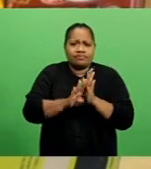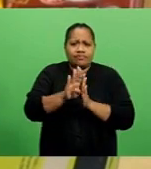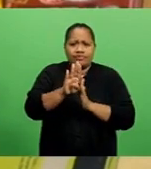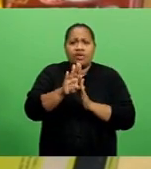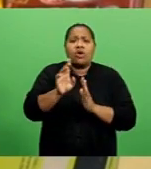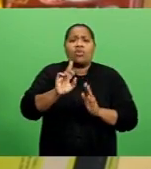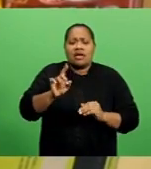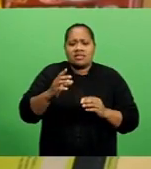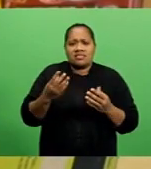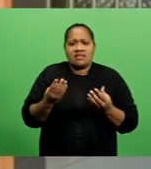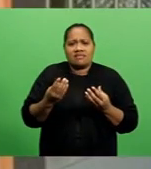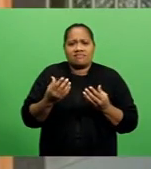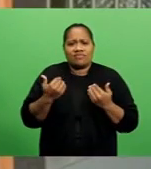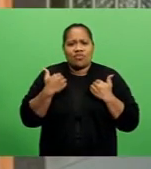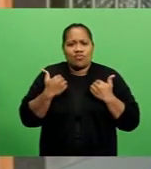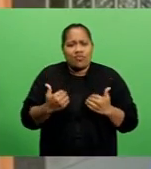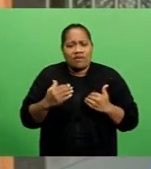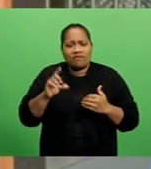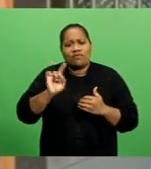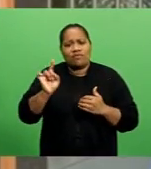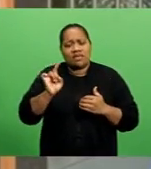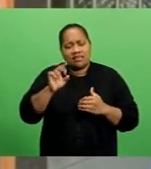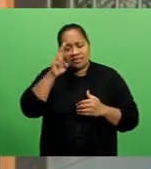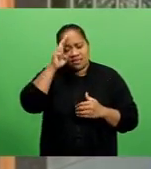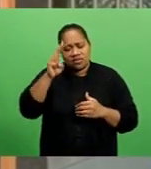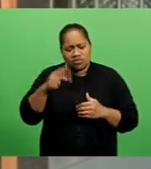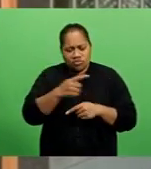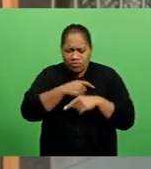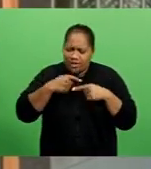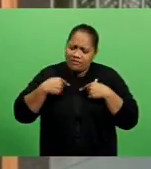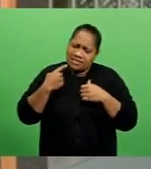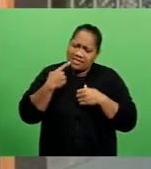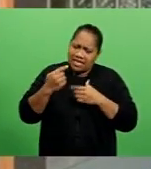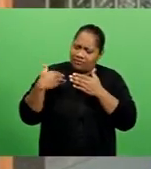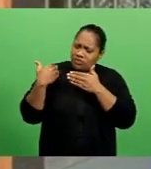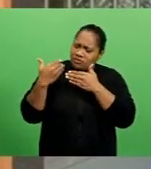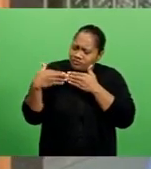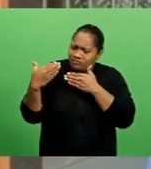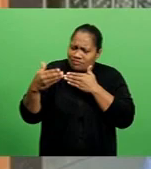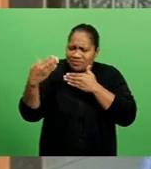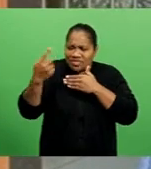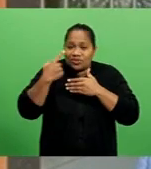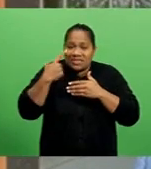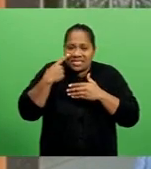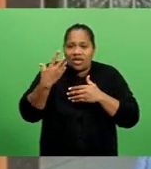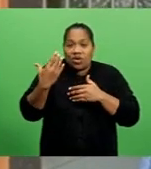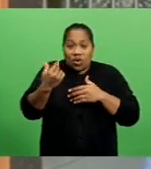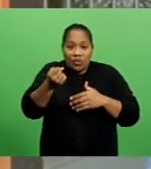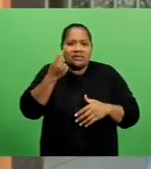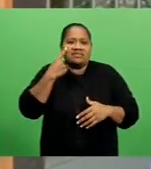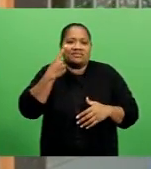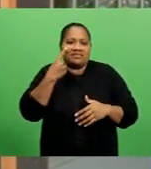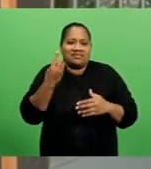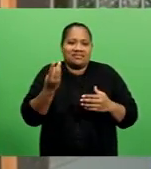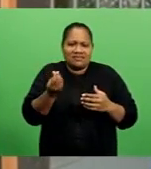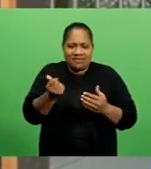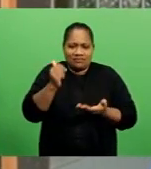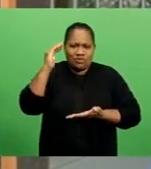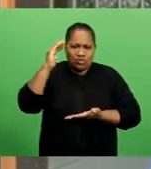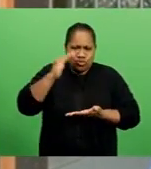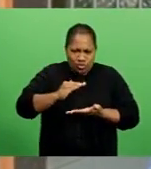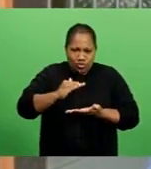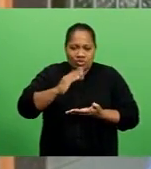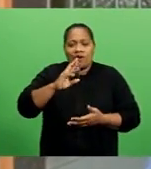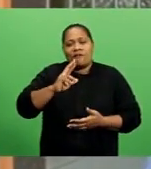the nation. We had been saying this for quite some time, that we will eventually see some reduction in interest rates given